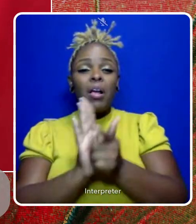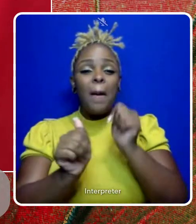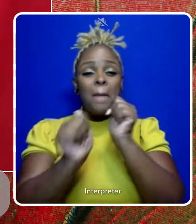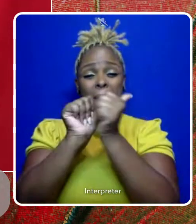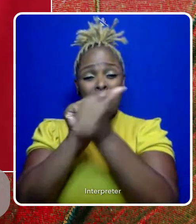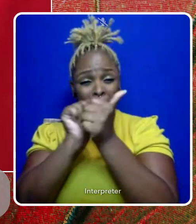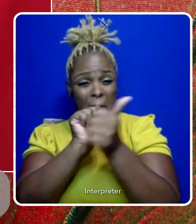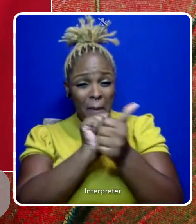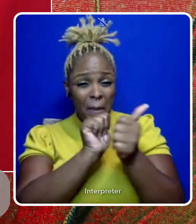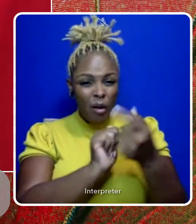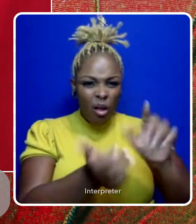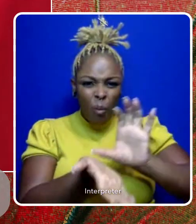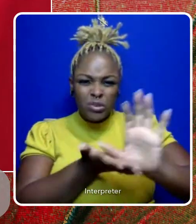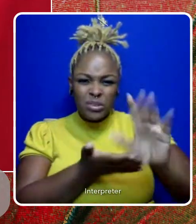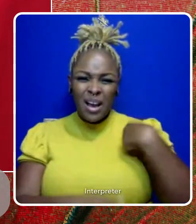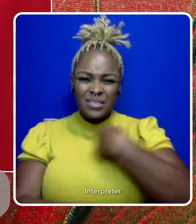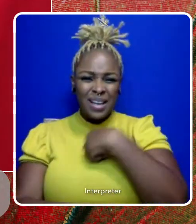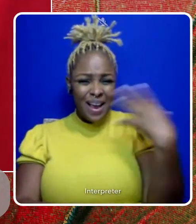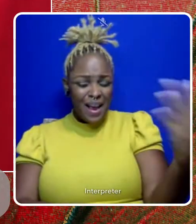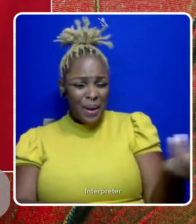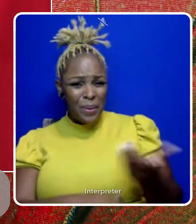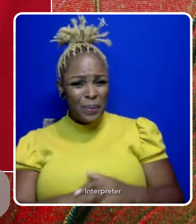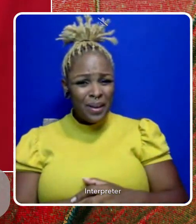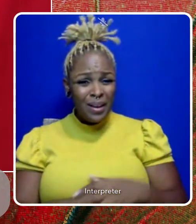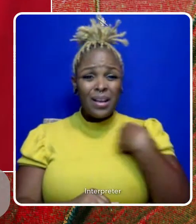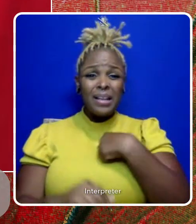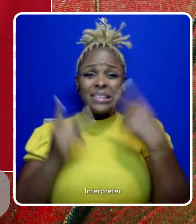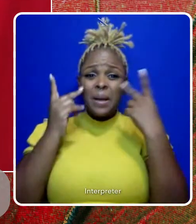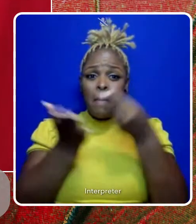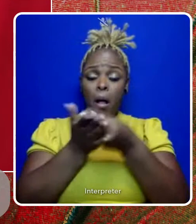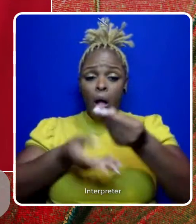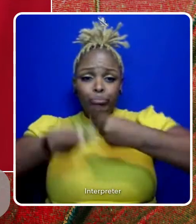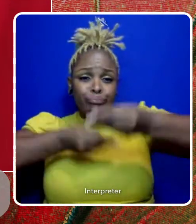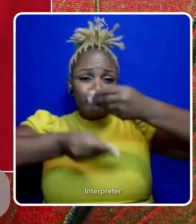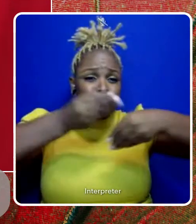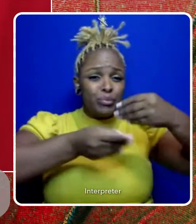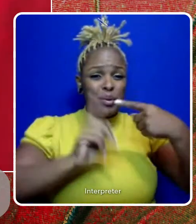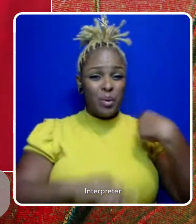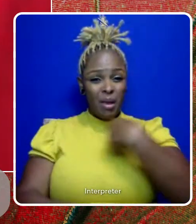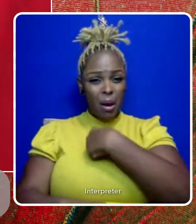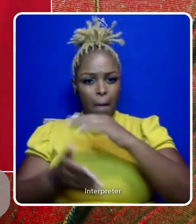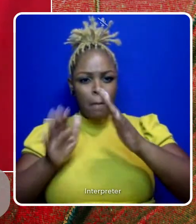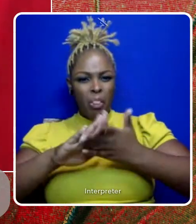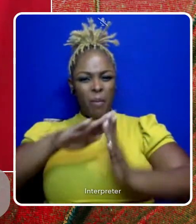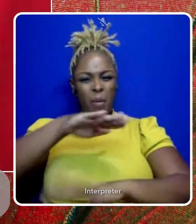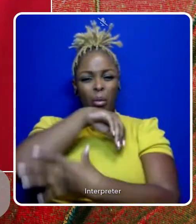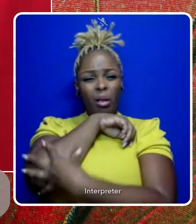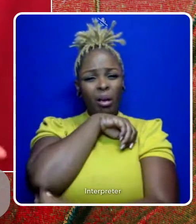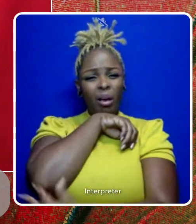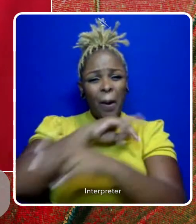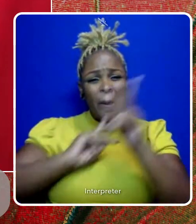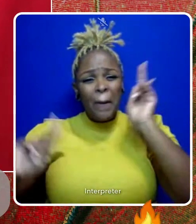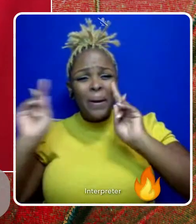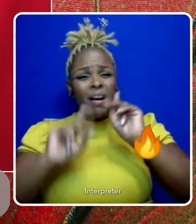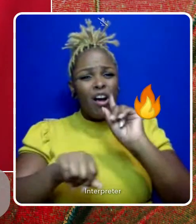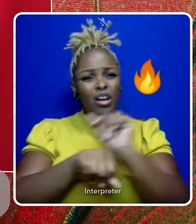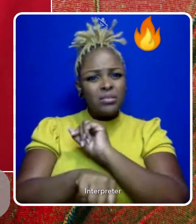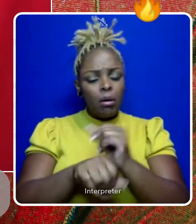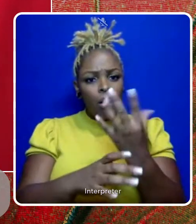turn magician, making the poor disappear at the drop of a dime. Got corporations profiting off punishment. But